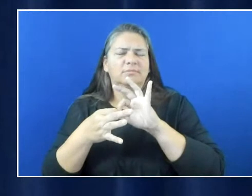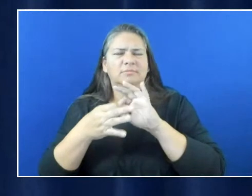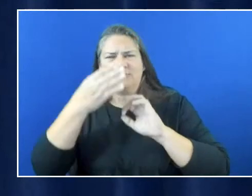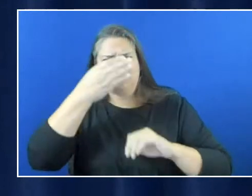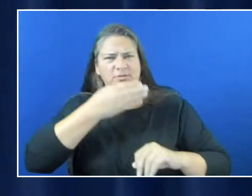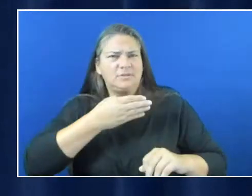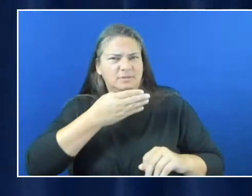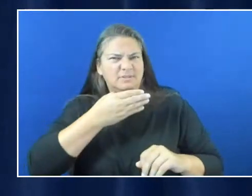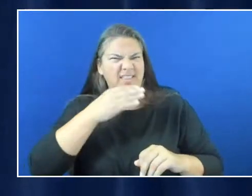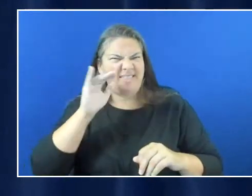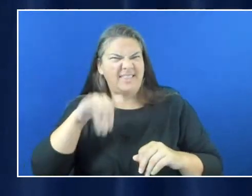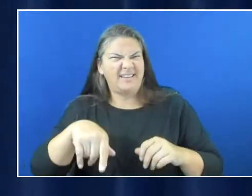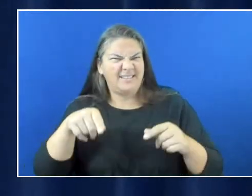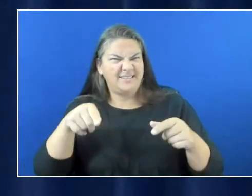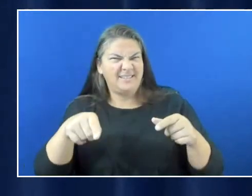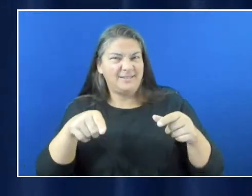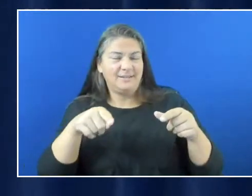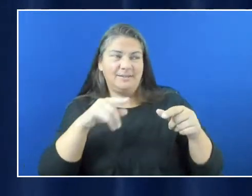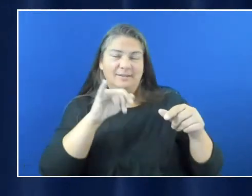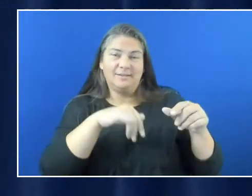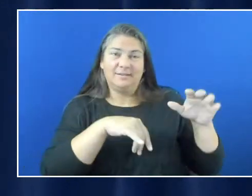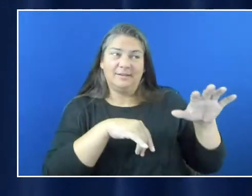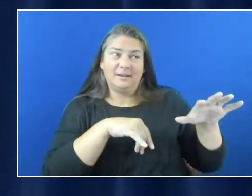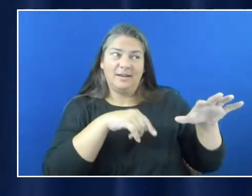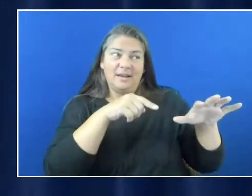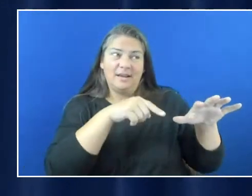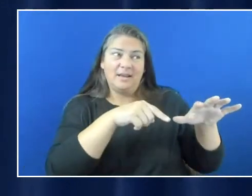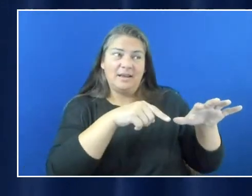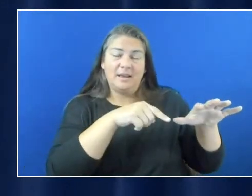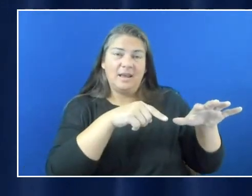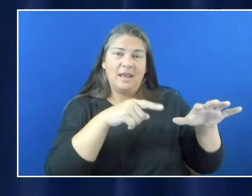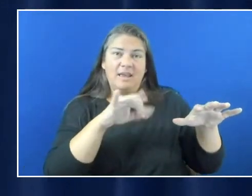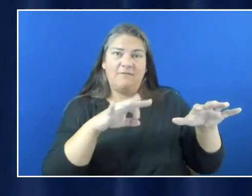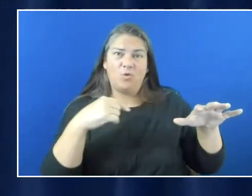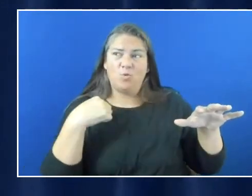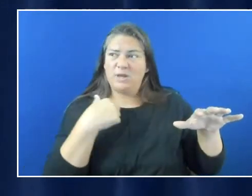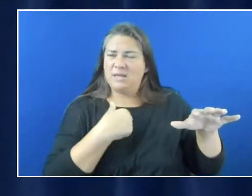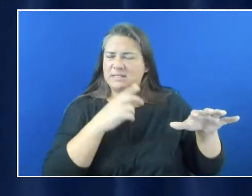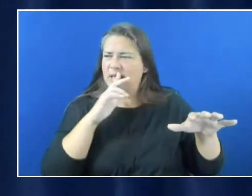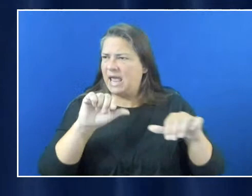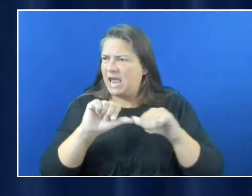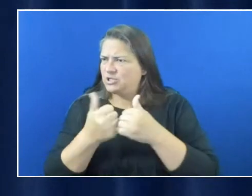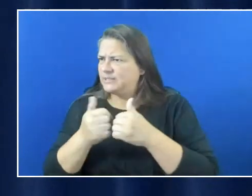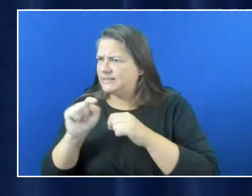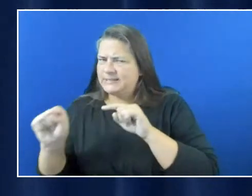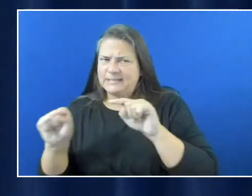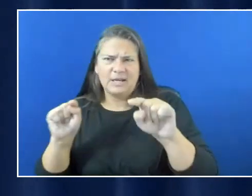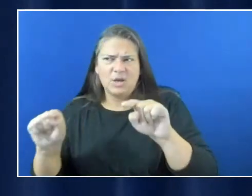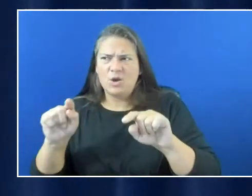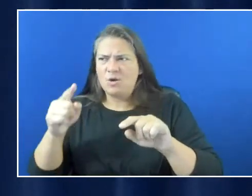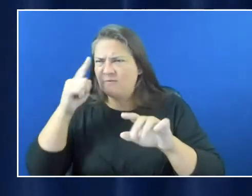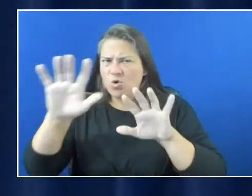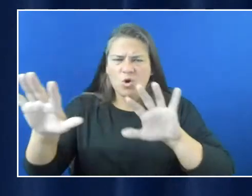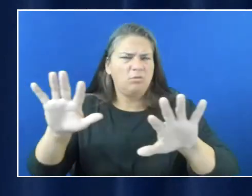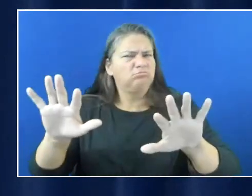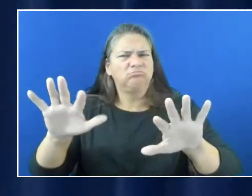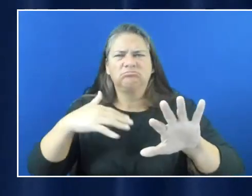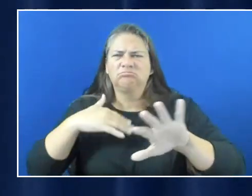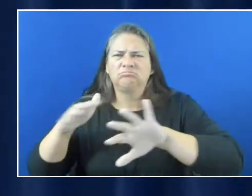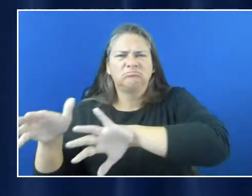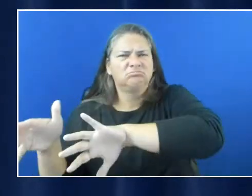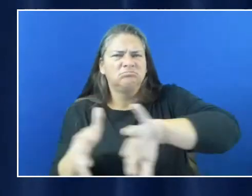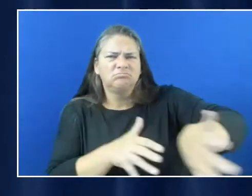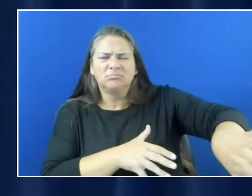acronyms aside for the betterment of our 120 counties. Because local, state, and federal